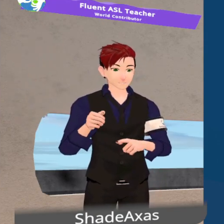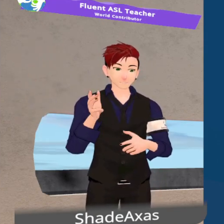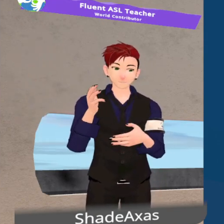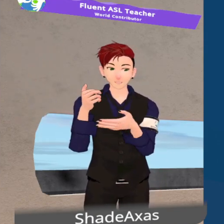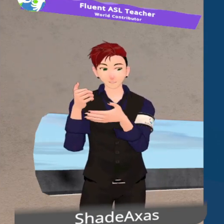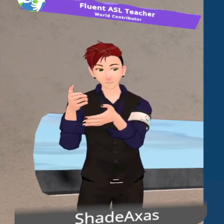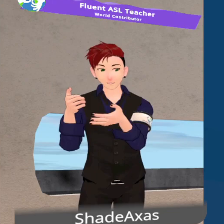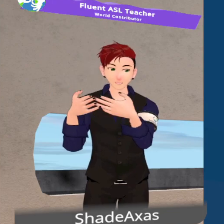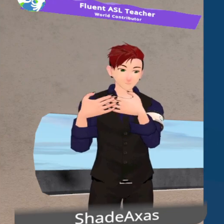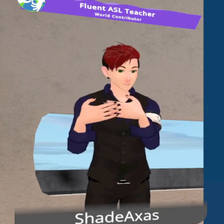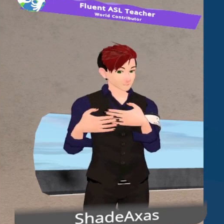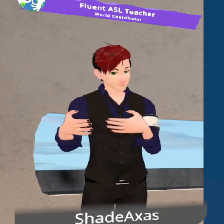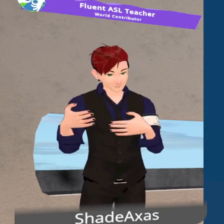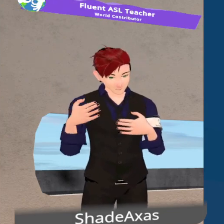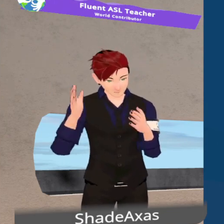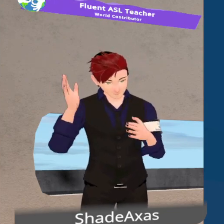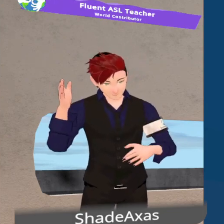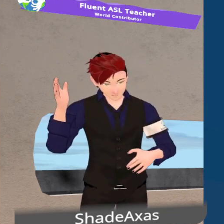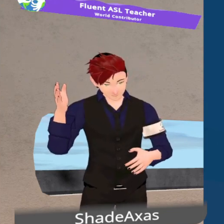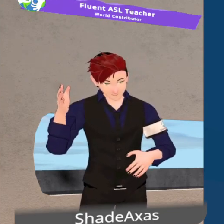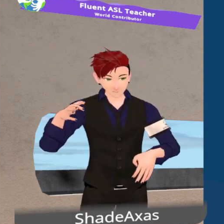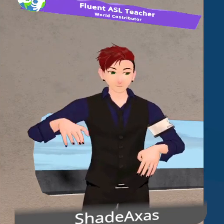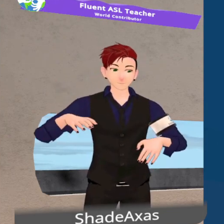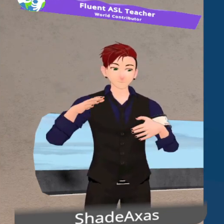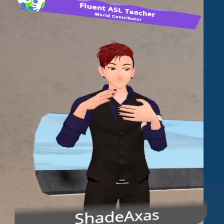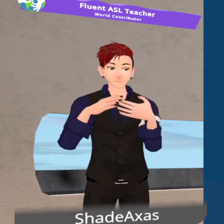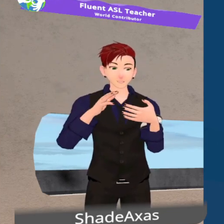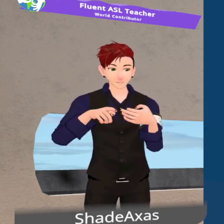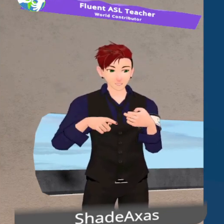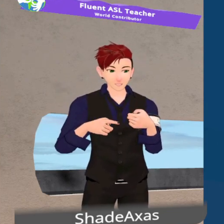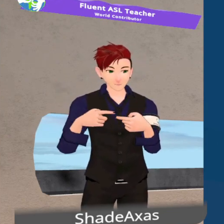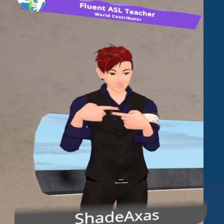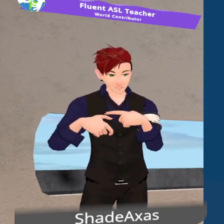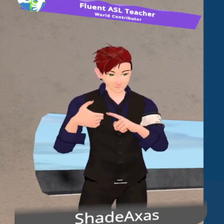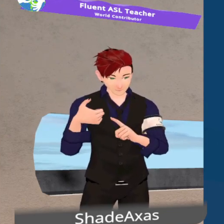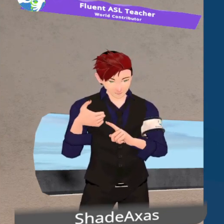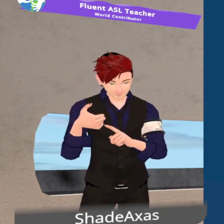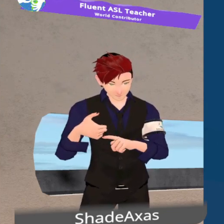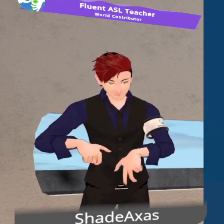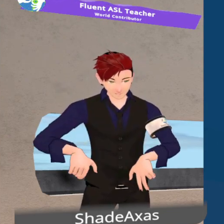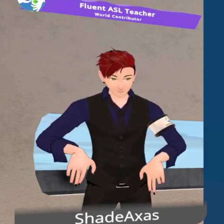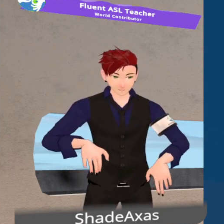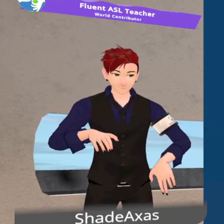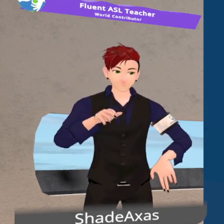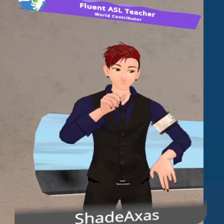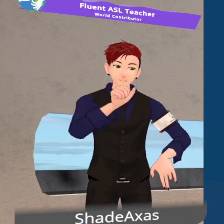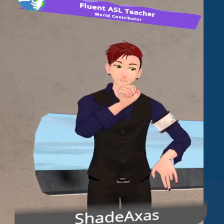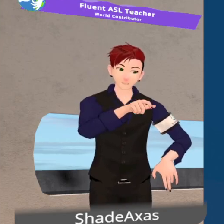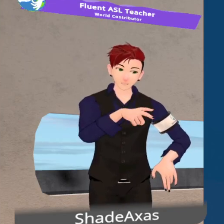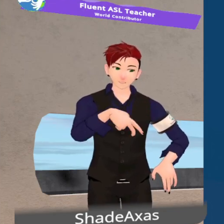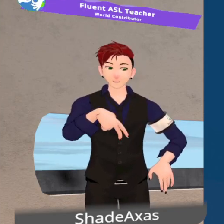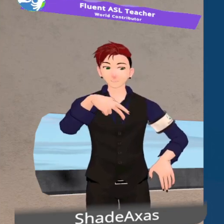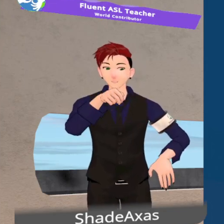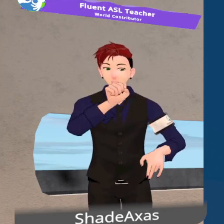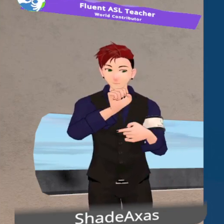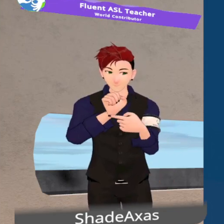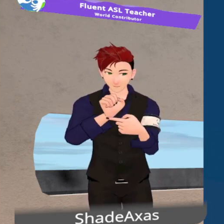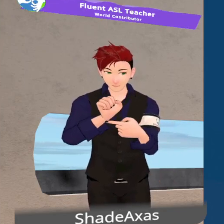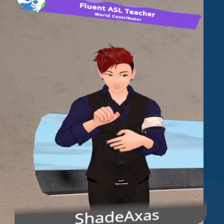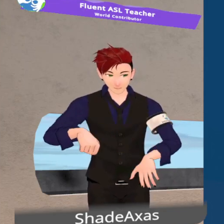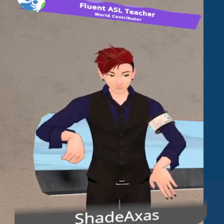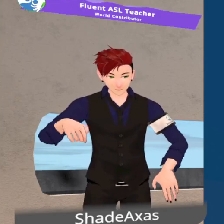of terms that's going to help us throughout the rest of the presentation. We're going to talk about sign language itself, talk about